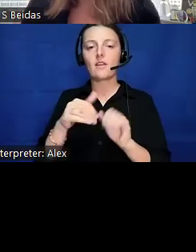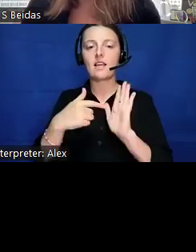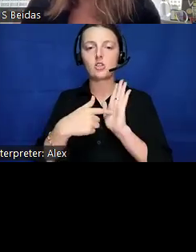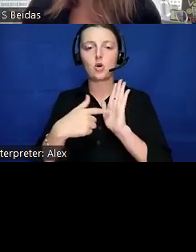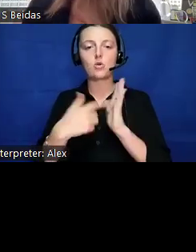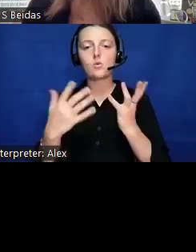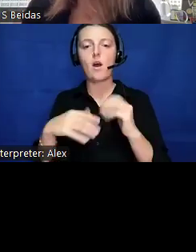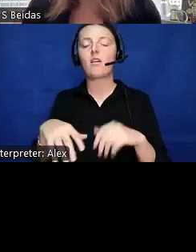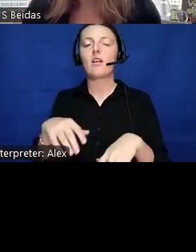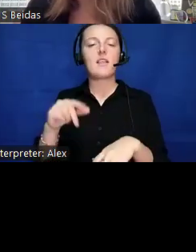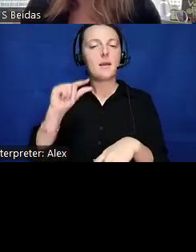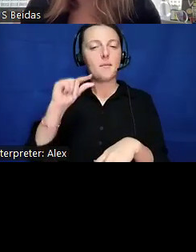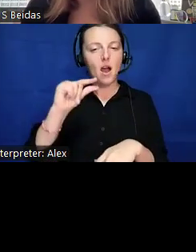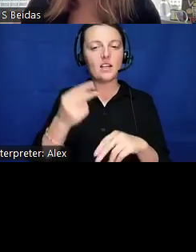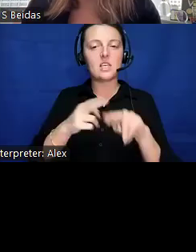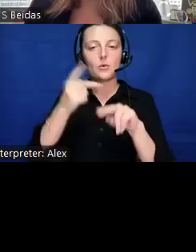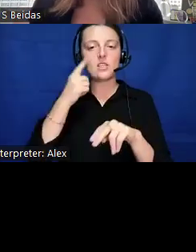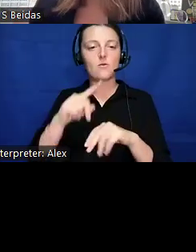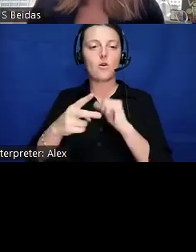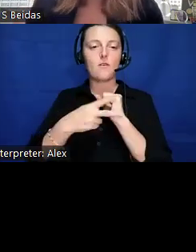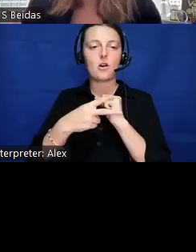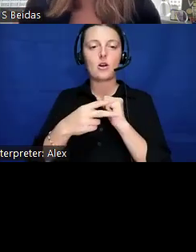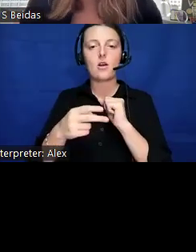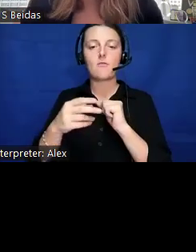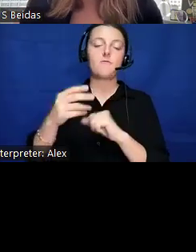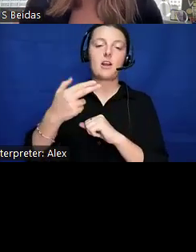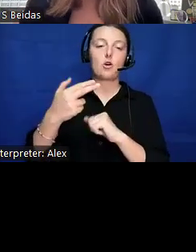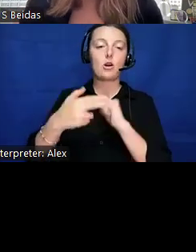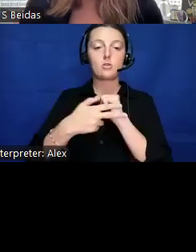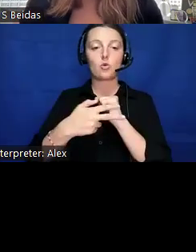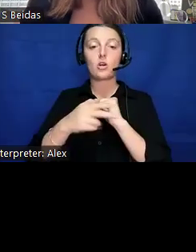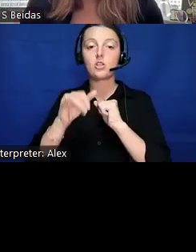young people. And that's really the kind of gap that we're trying to get at.